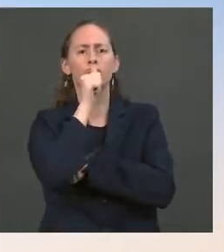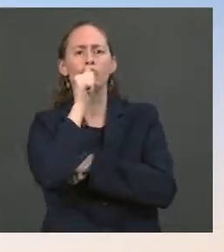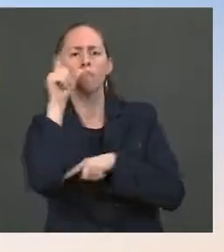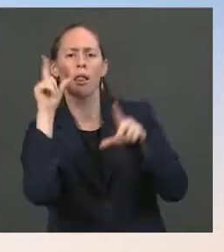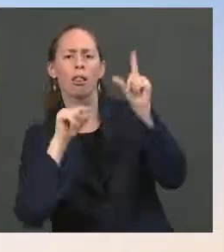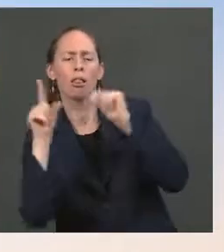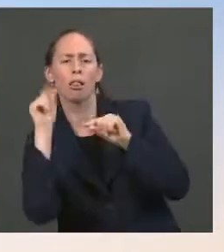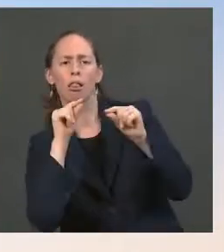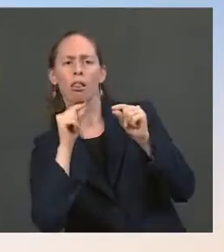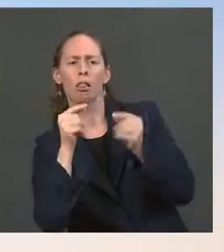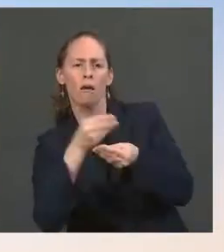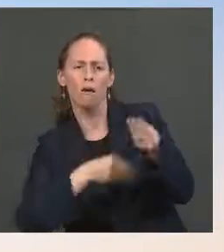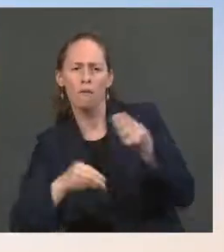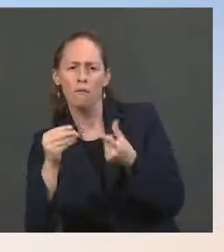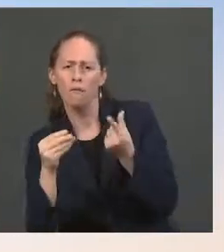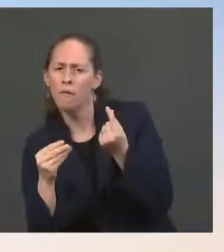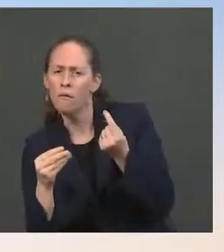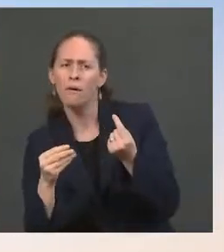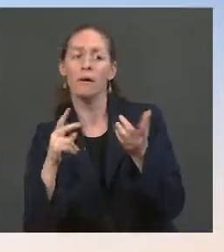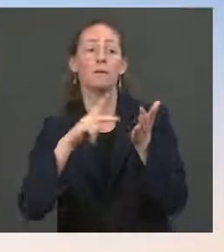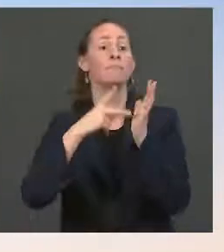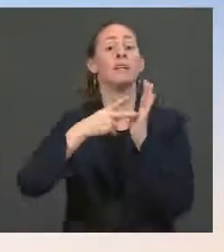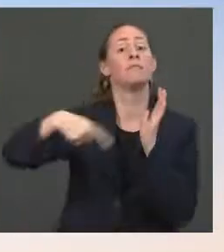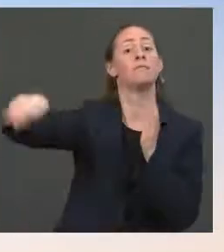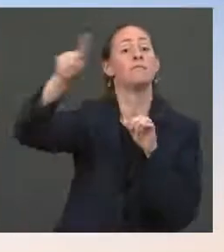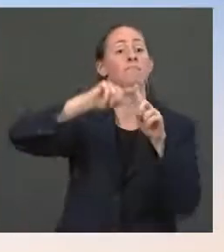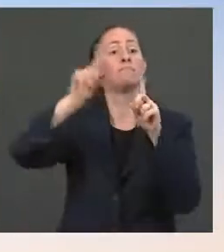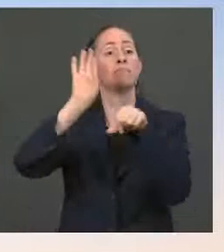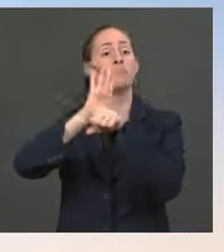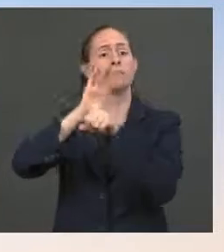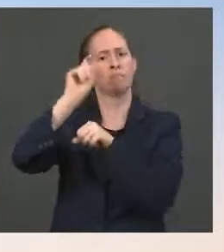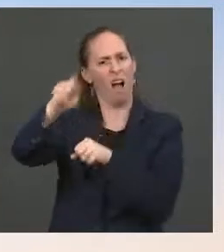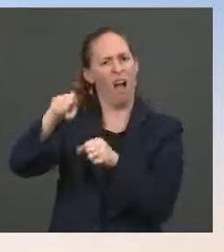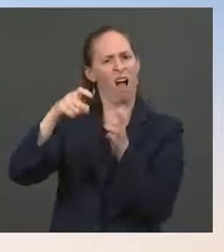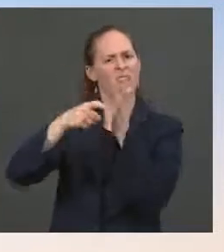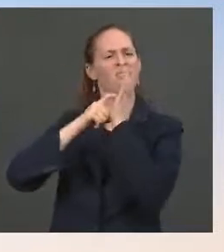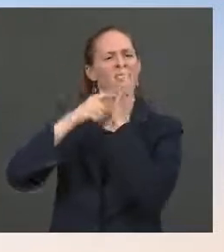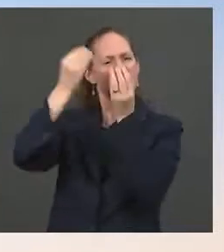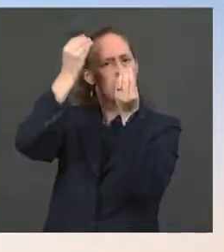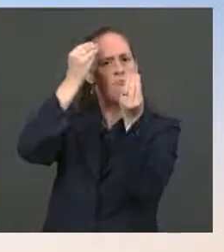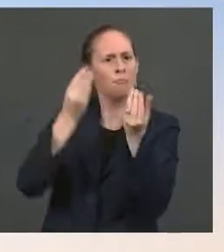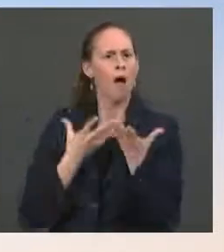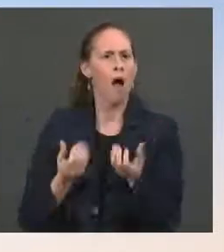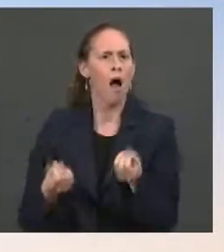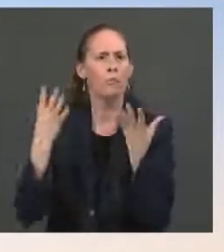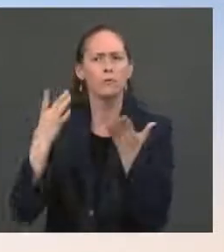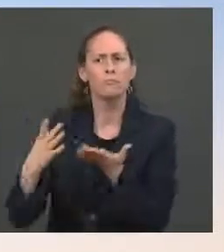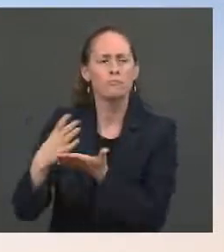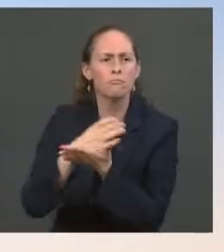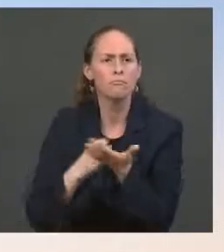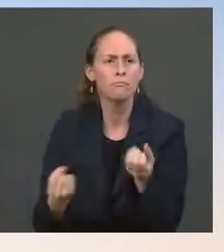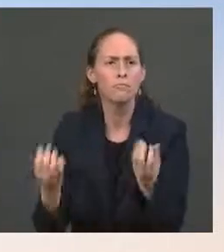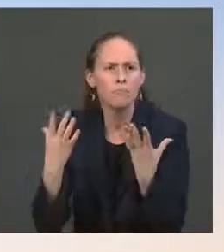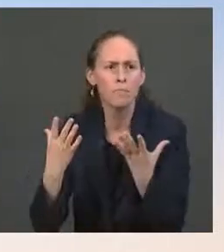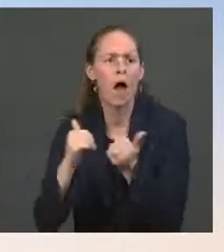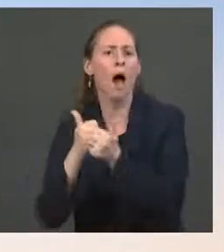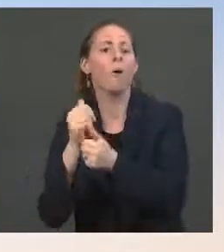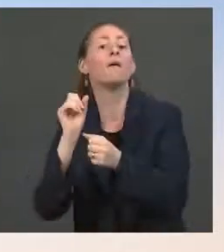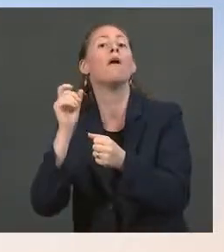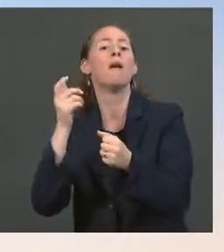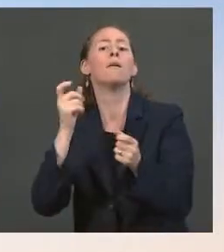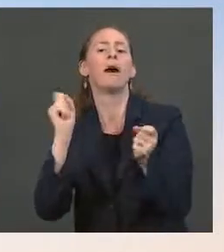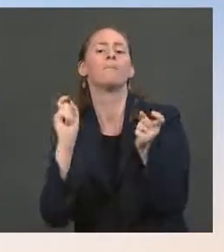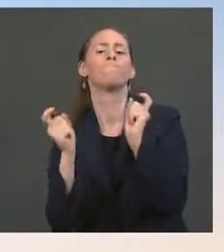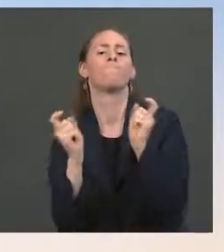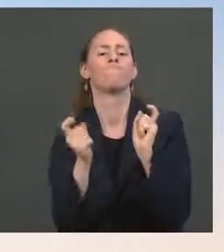their beneficial owner to the Department of Treasury, and as necessary, identifying the need for new reforms. He's also pledged to work with partners and allies to